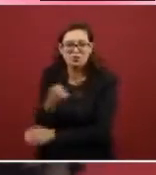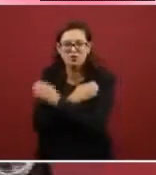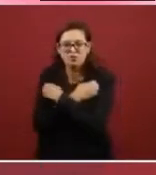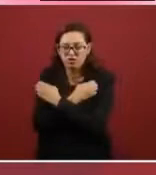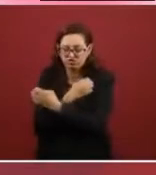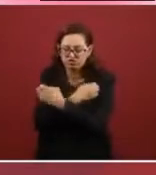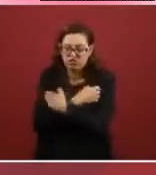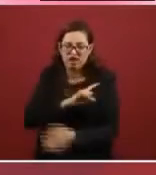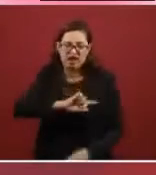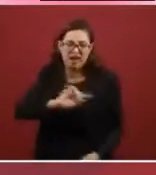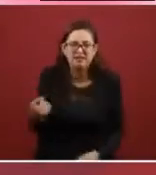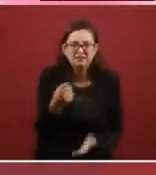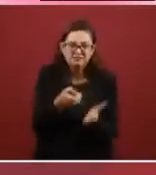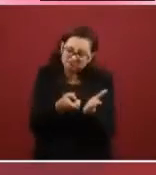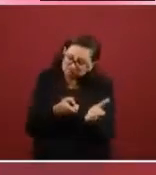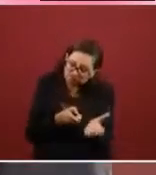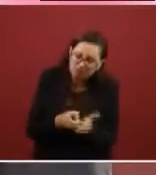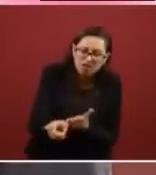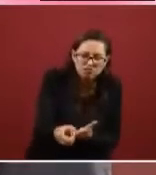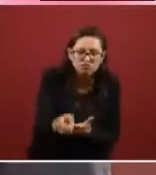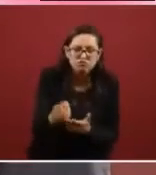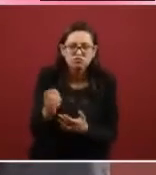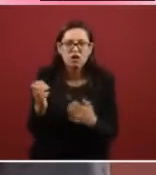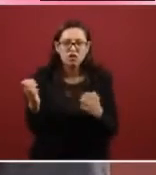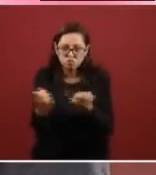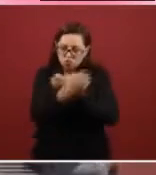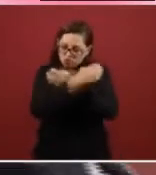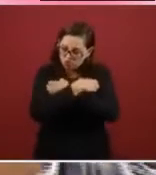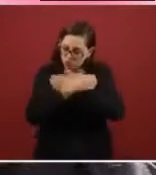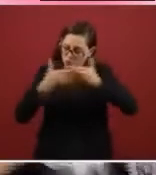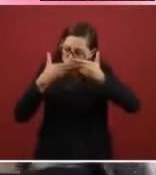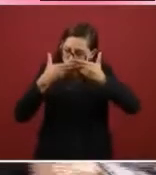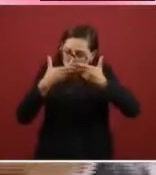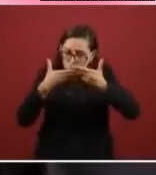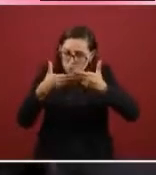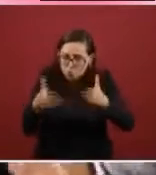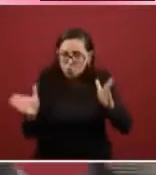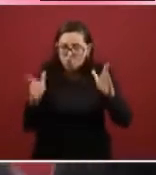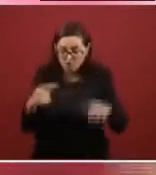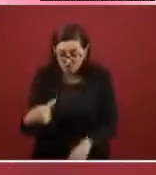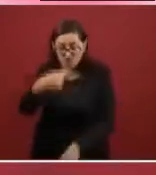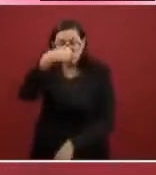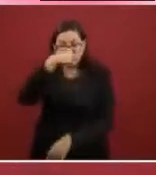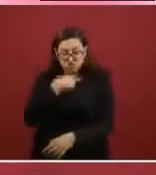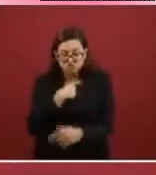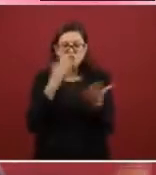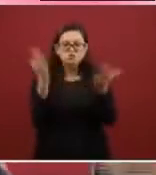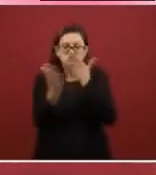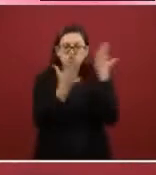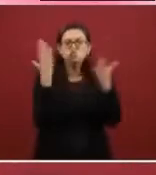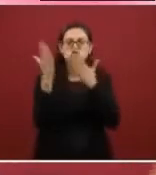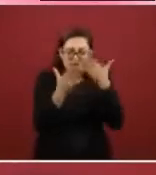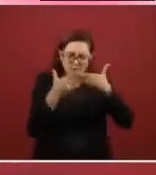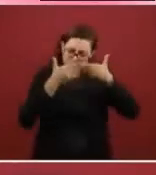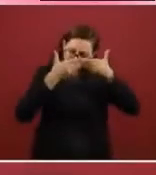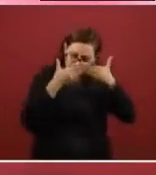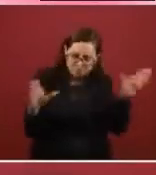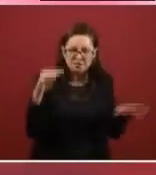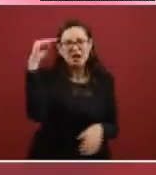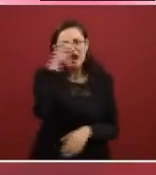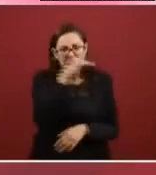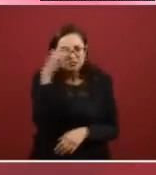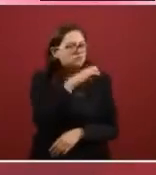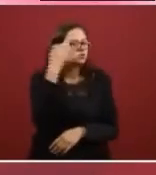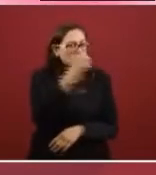no. por la educación pública. We studied via a public education. I was pública, able to study due to